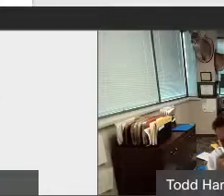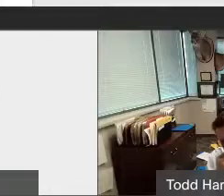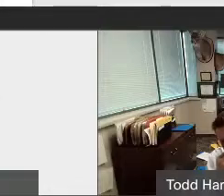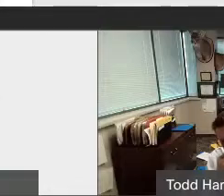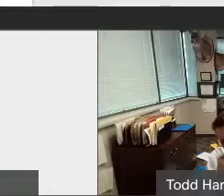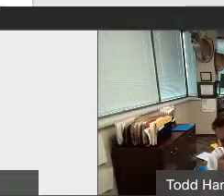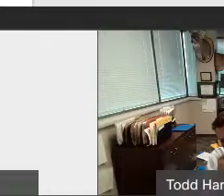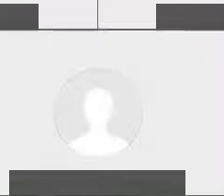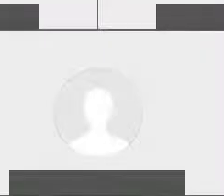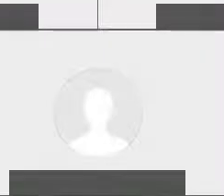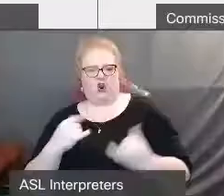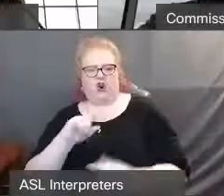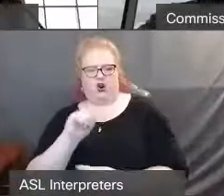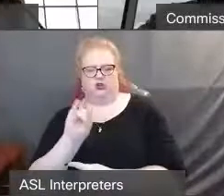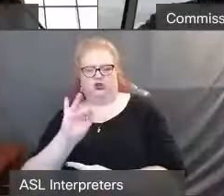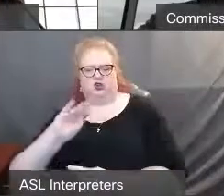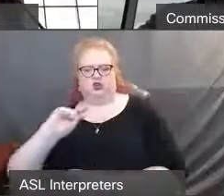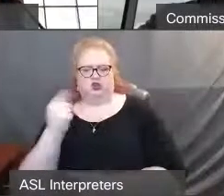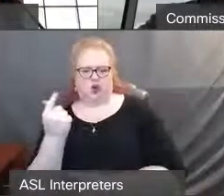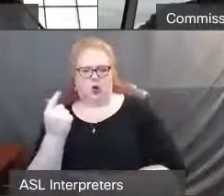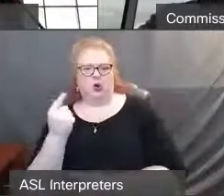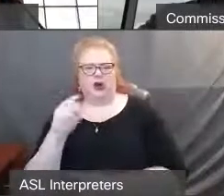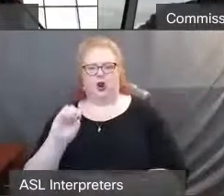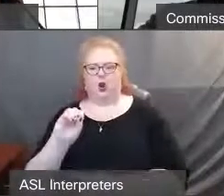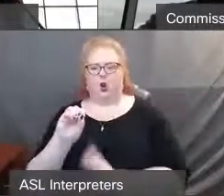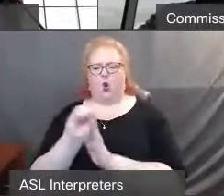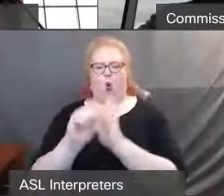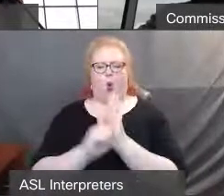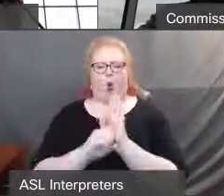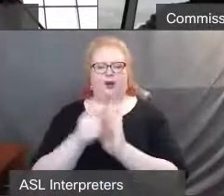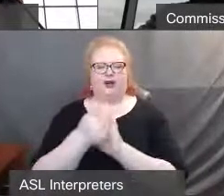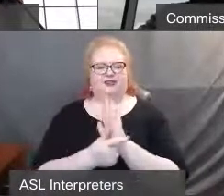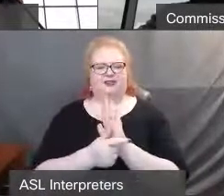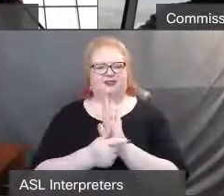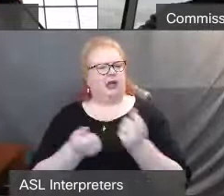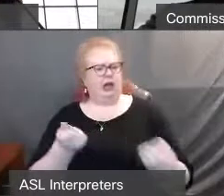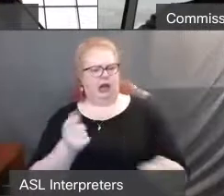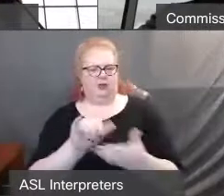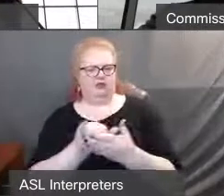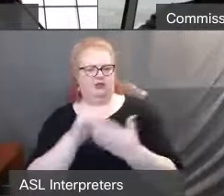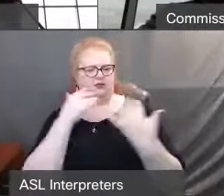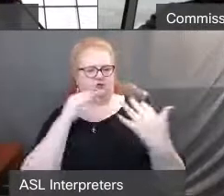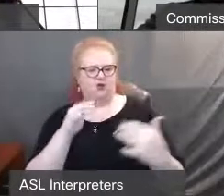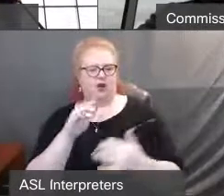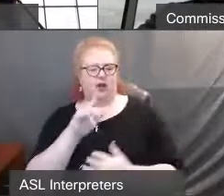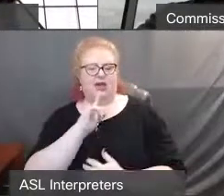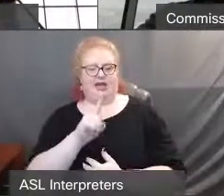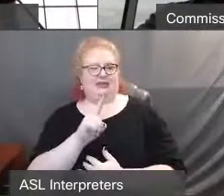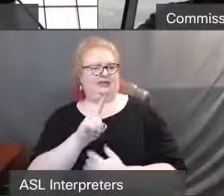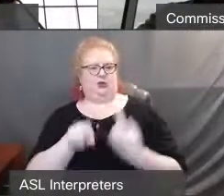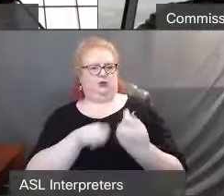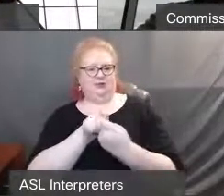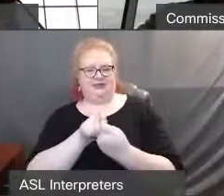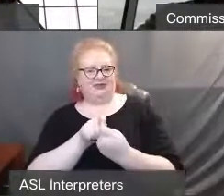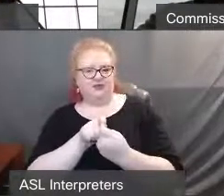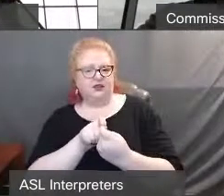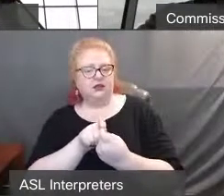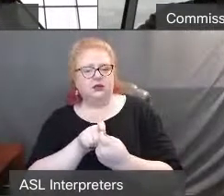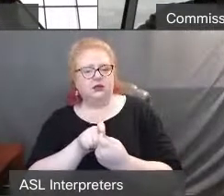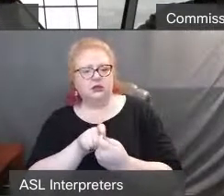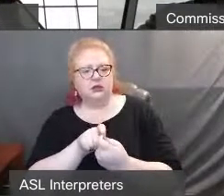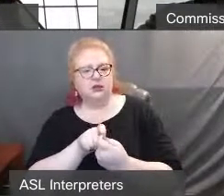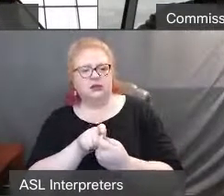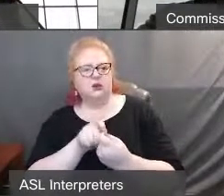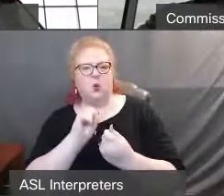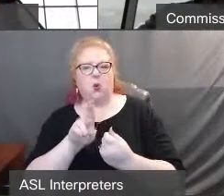current zoning ordinance handle these kinds of uses? Does it address it specifically directly or not